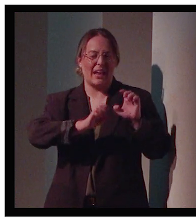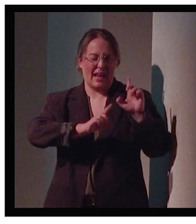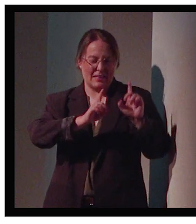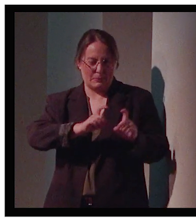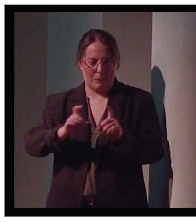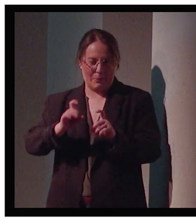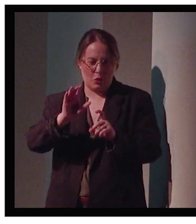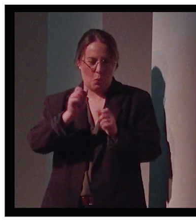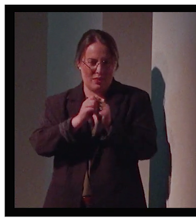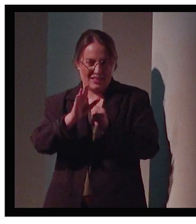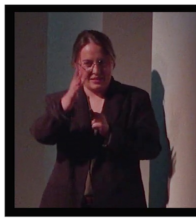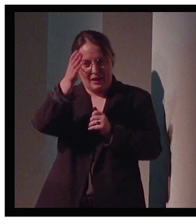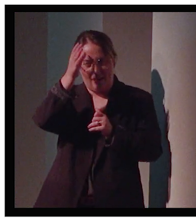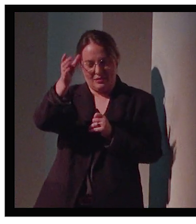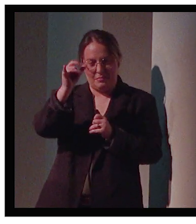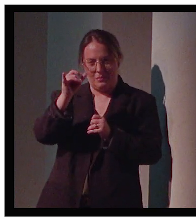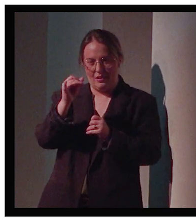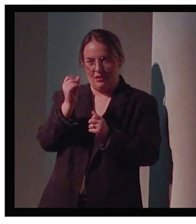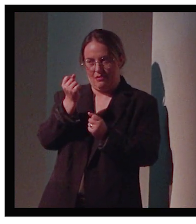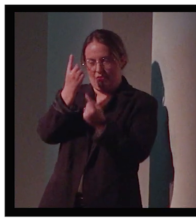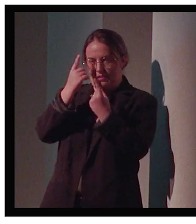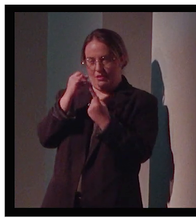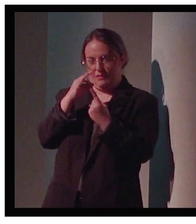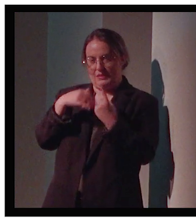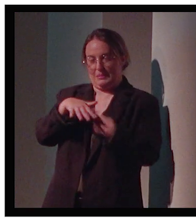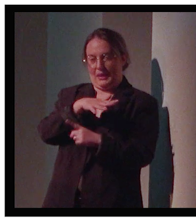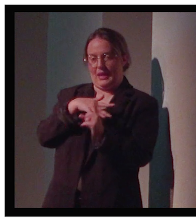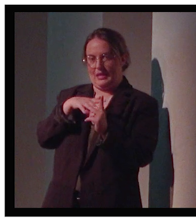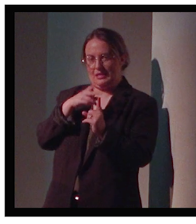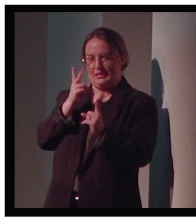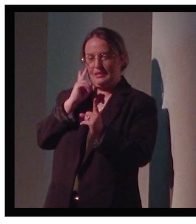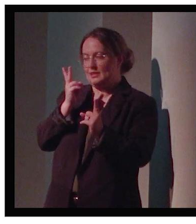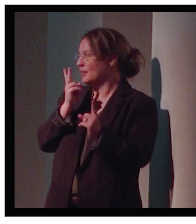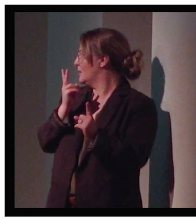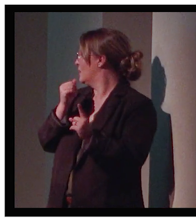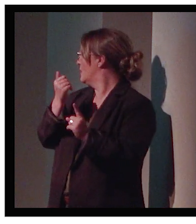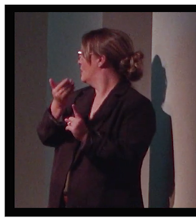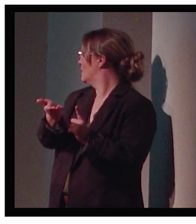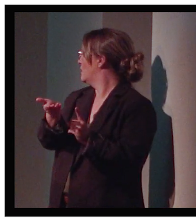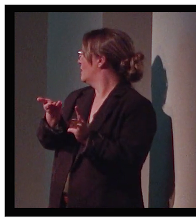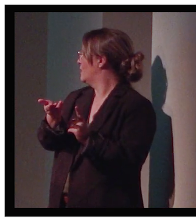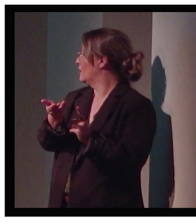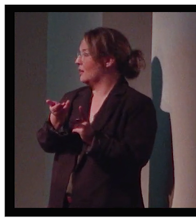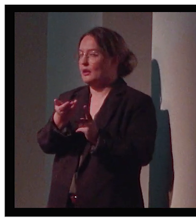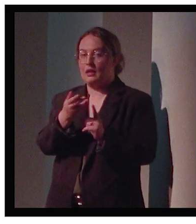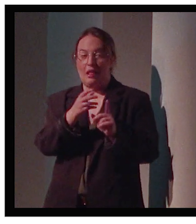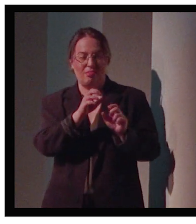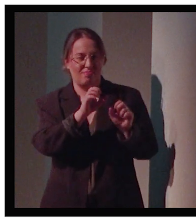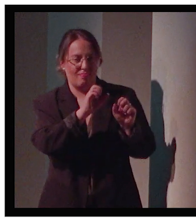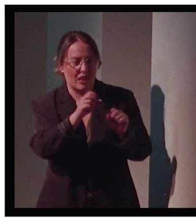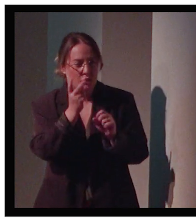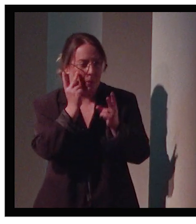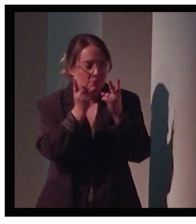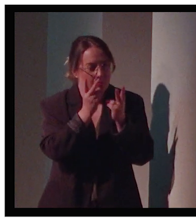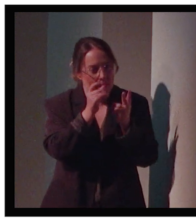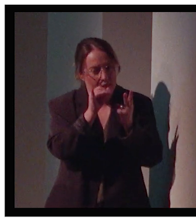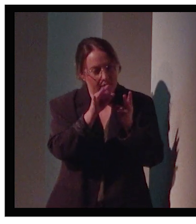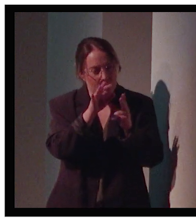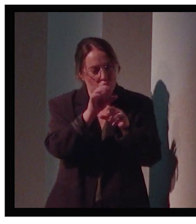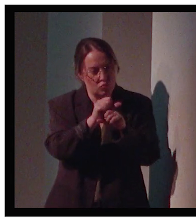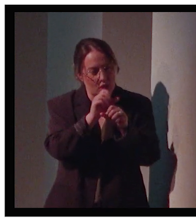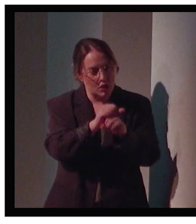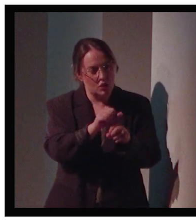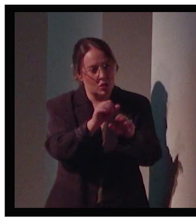of space, as can be seen here, where he dramatically departs from the legible perspectives of traditional